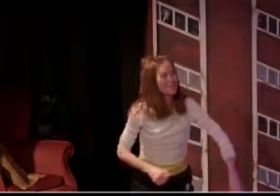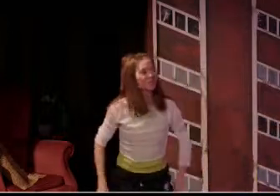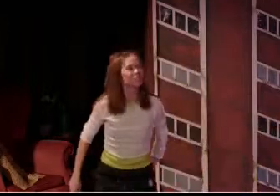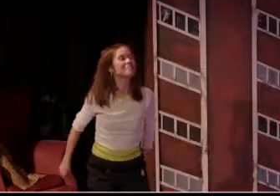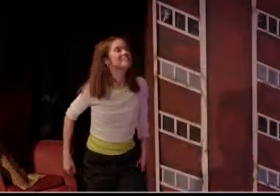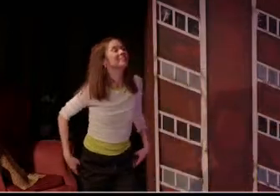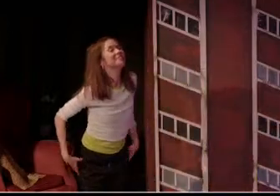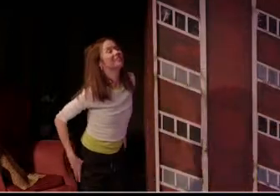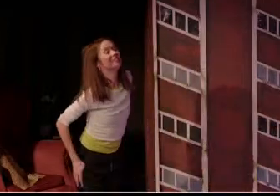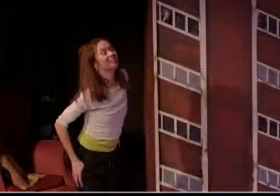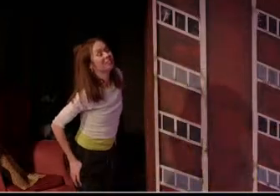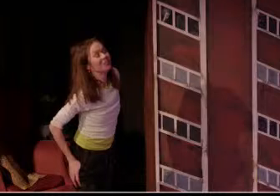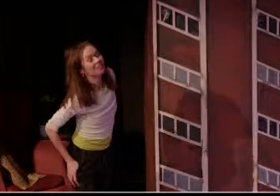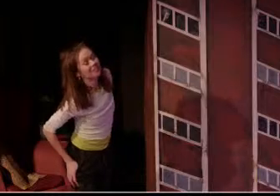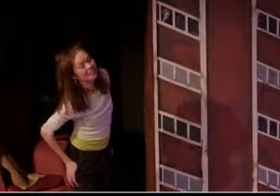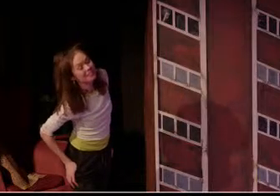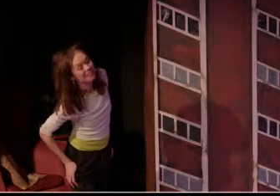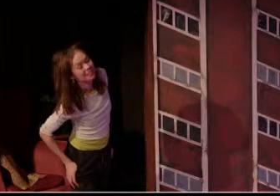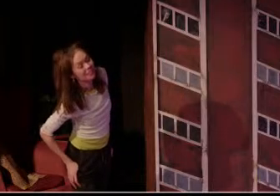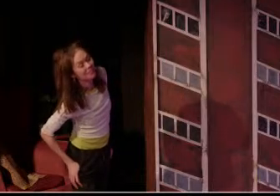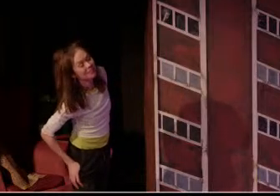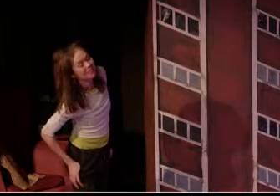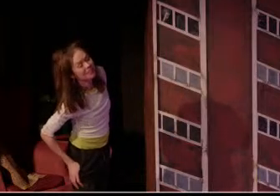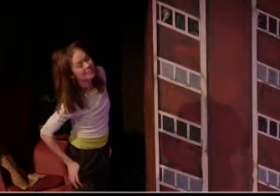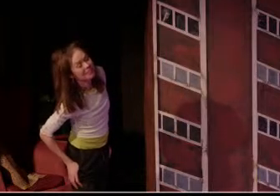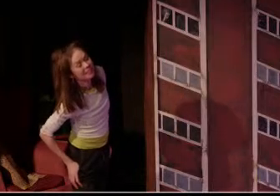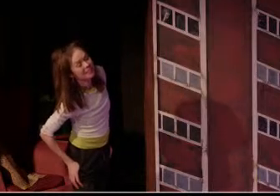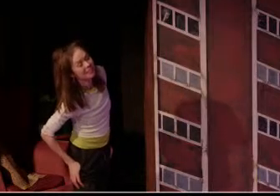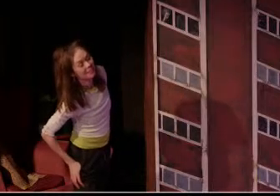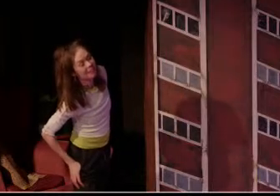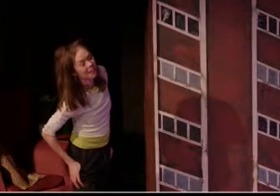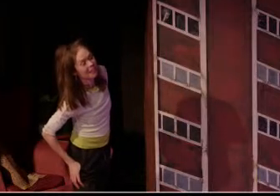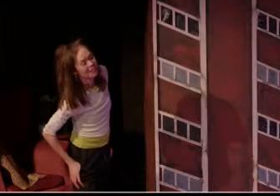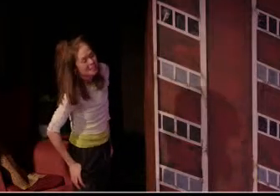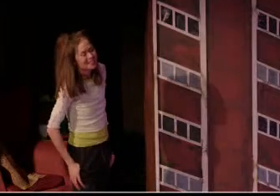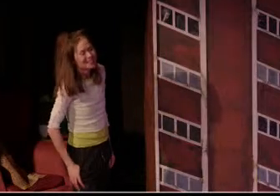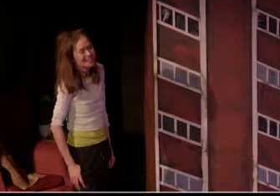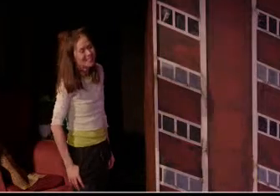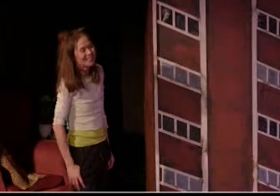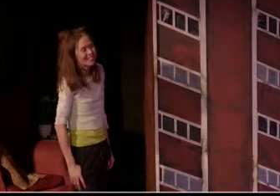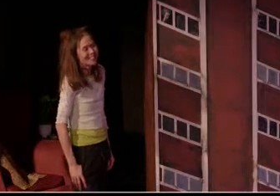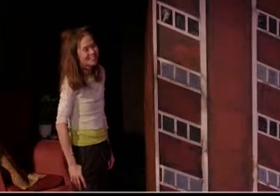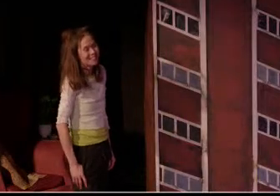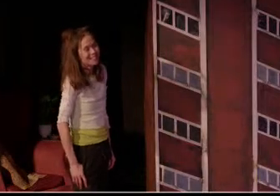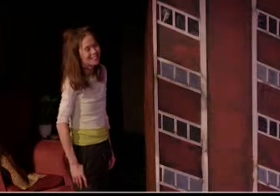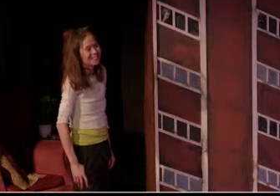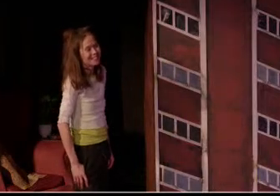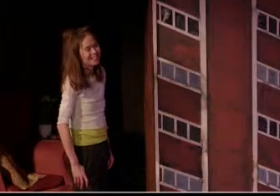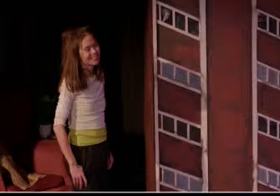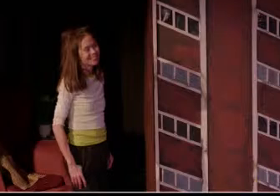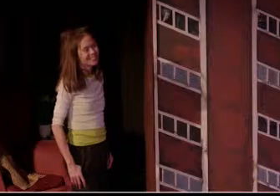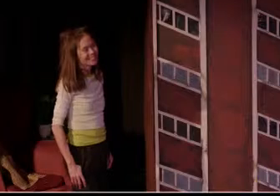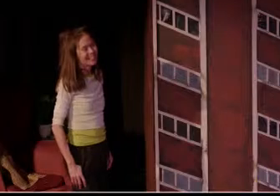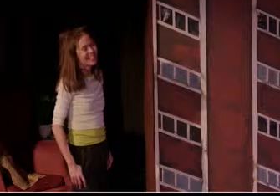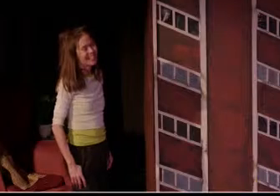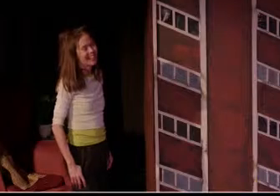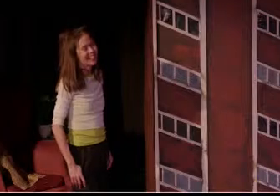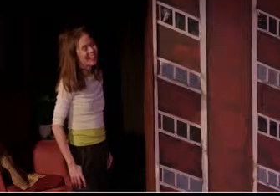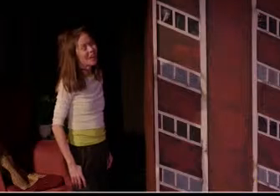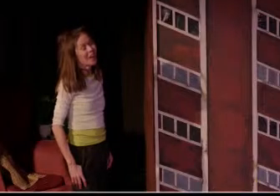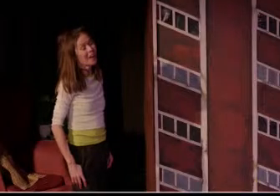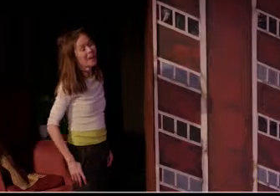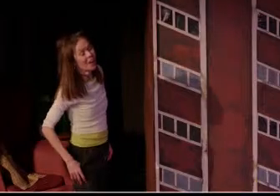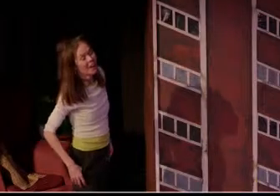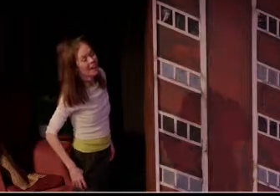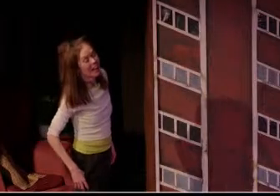Persephone, I wish for flowers that you, afraid, let fall from Hades' chariot, sprite daffodils that come